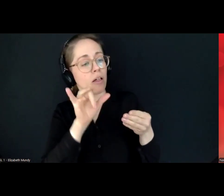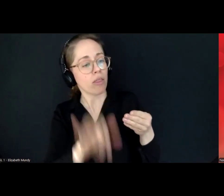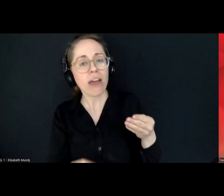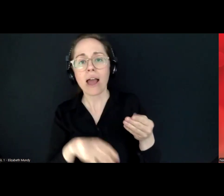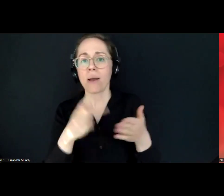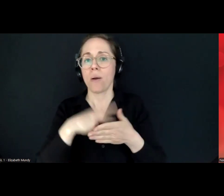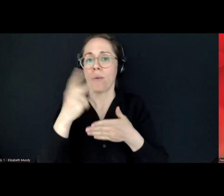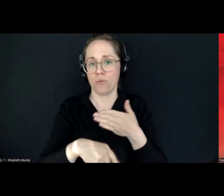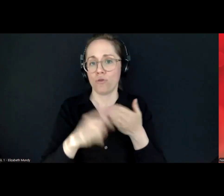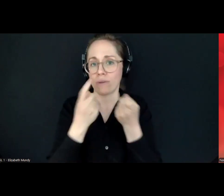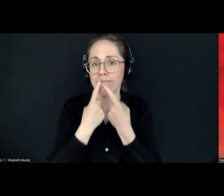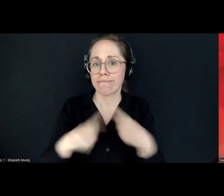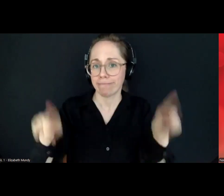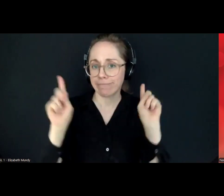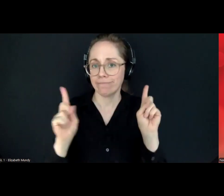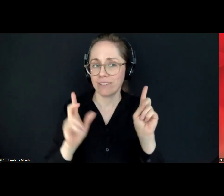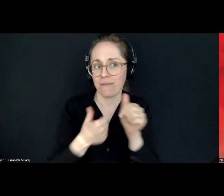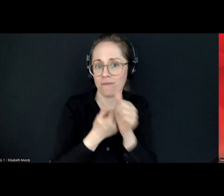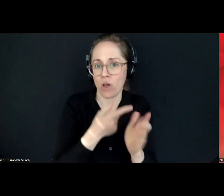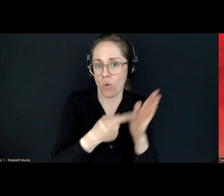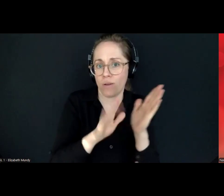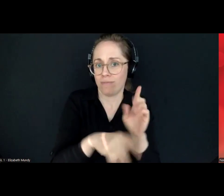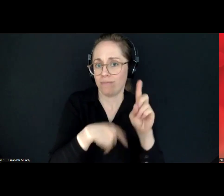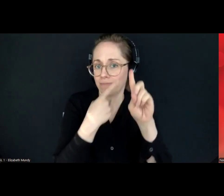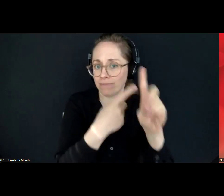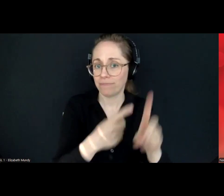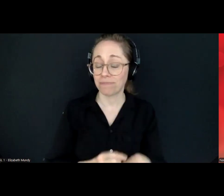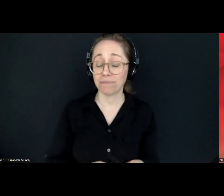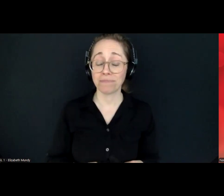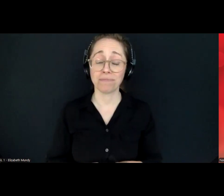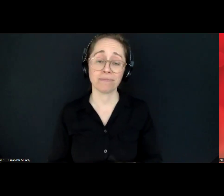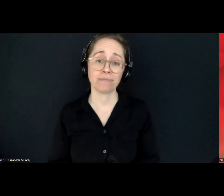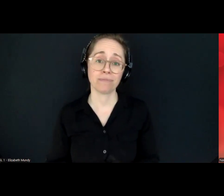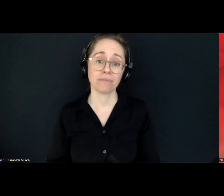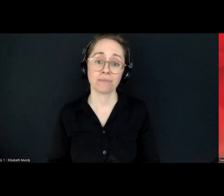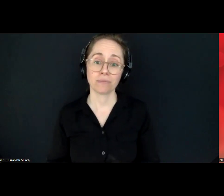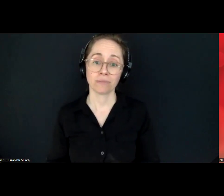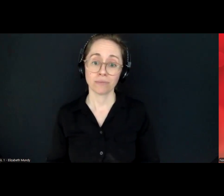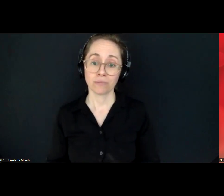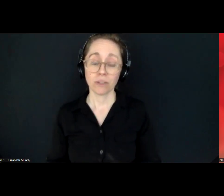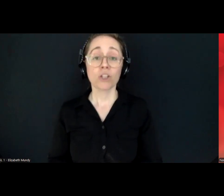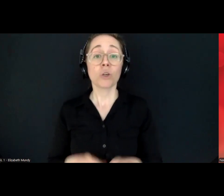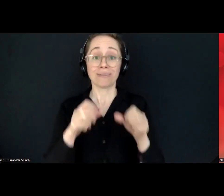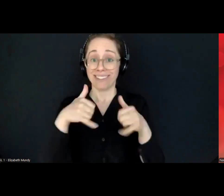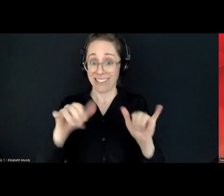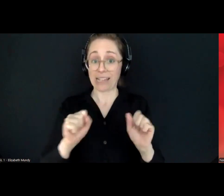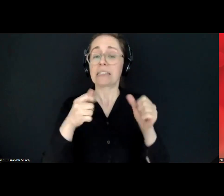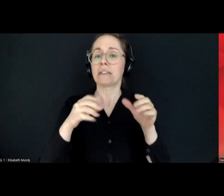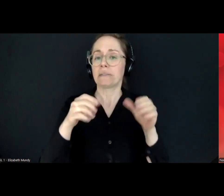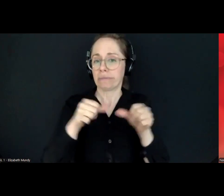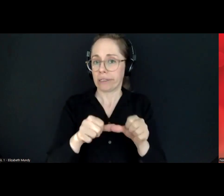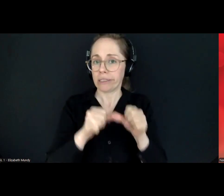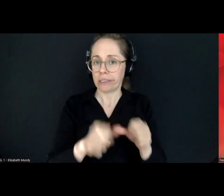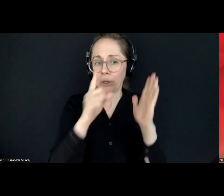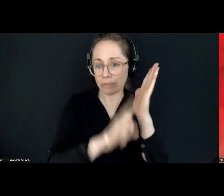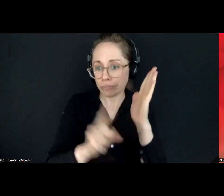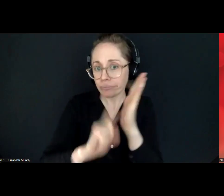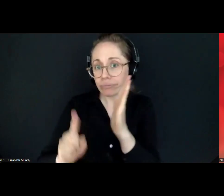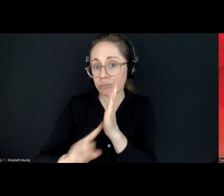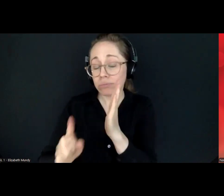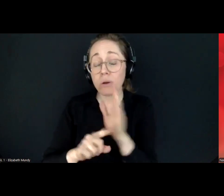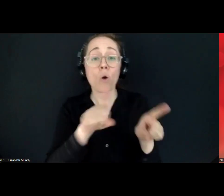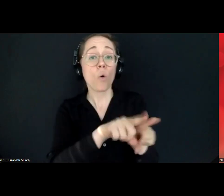outcome. Concurrent, however, with that continued exploration is a need for making a business case to the